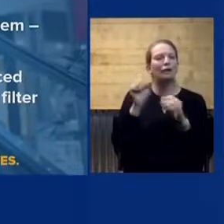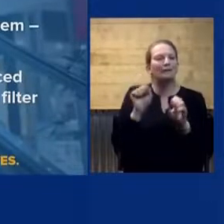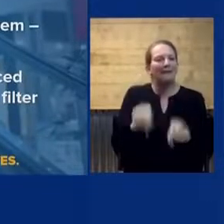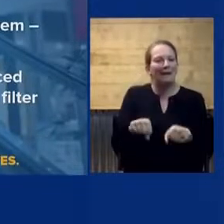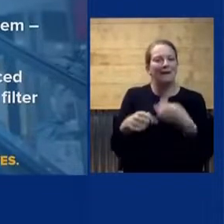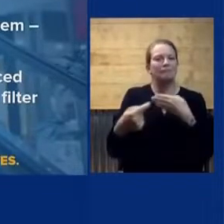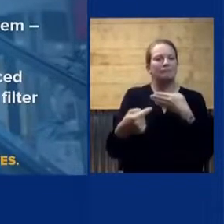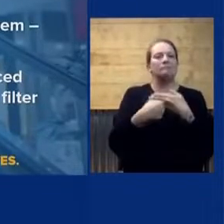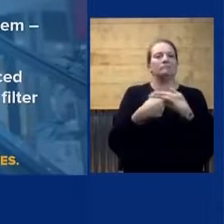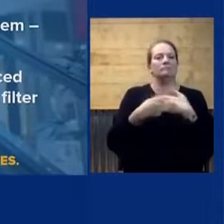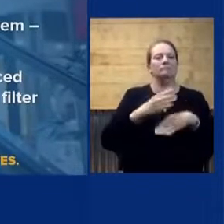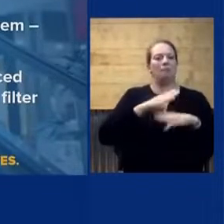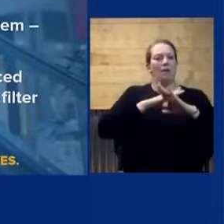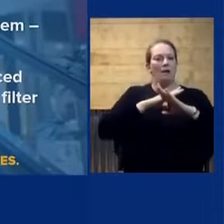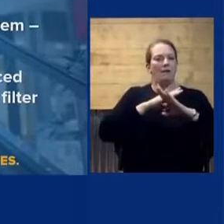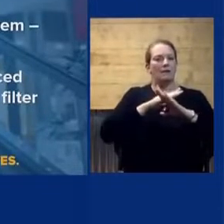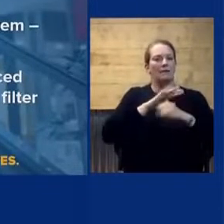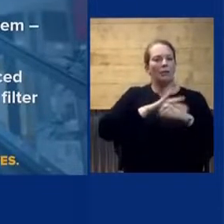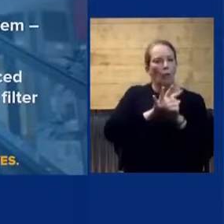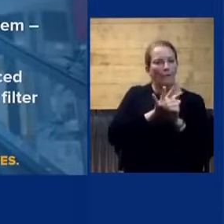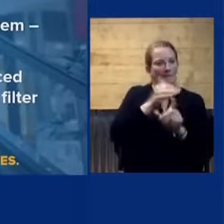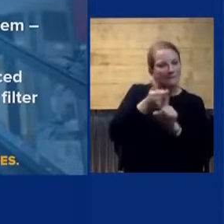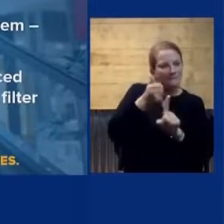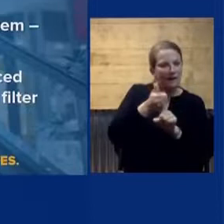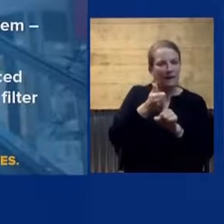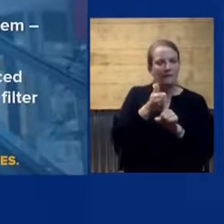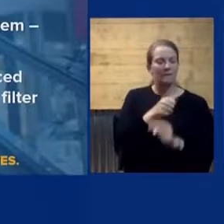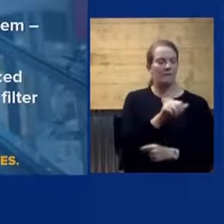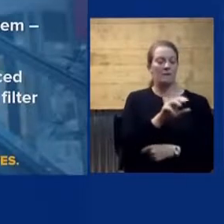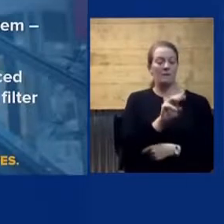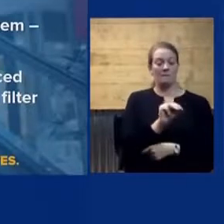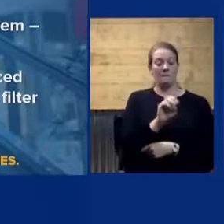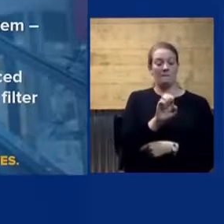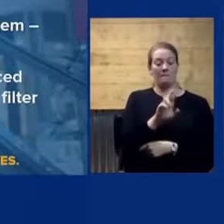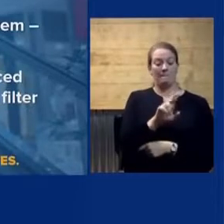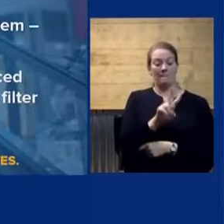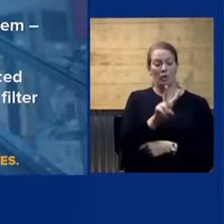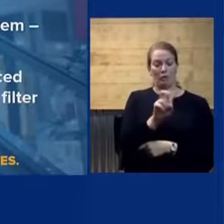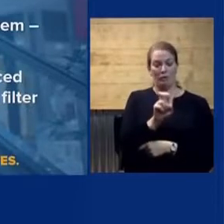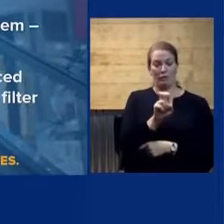MERV 13 filters out the COVID virus.